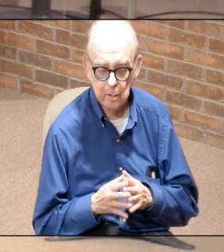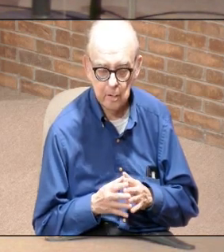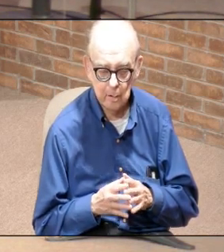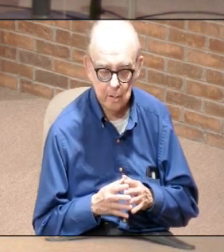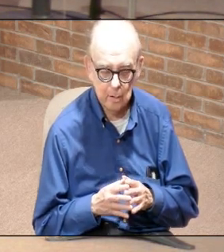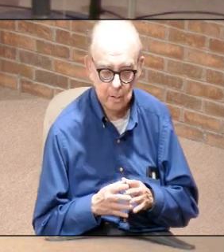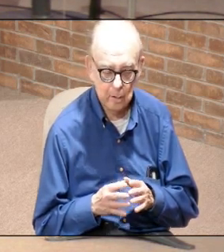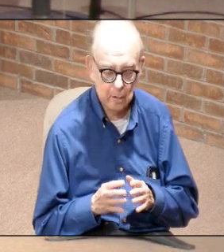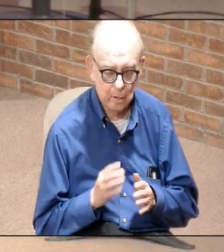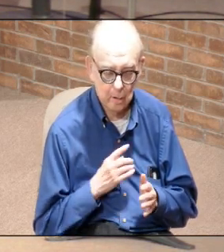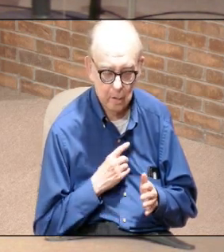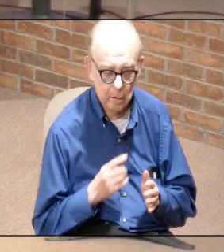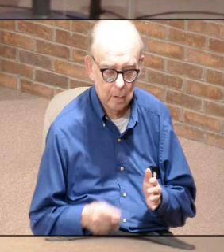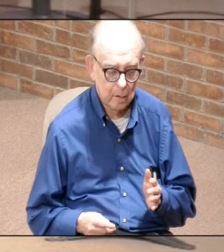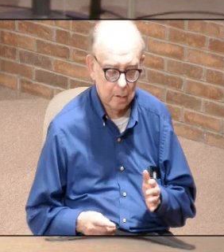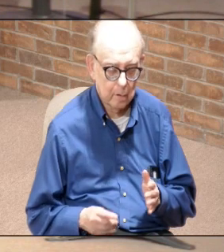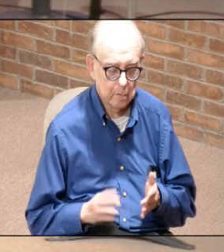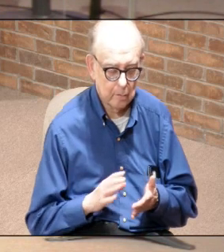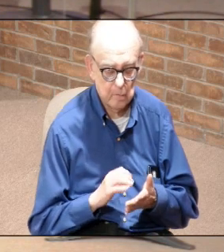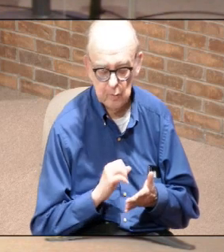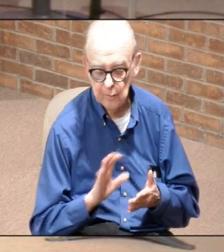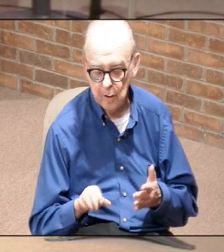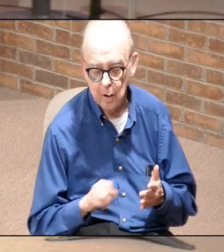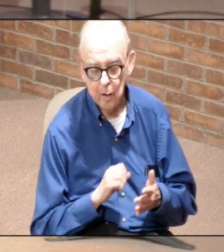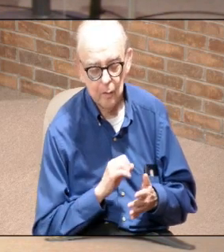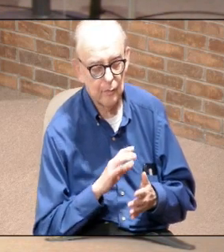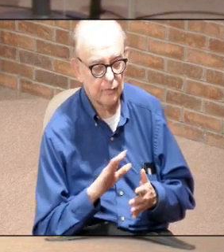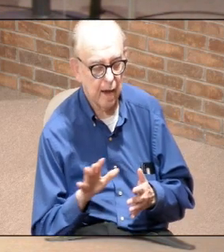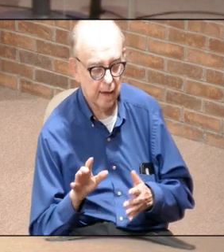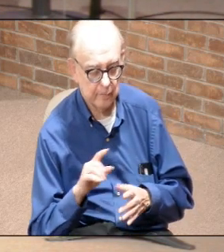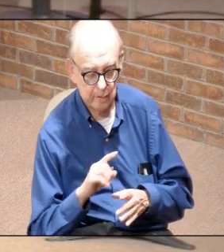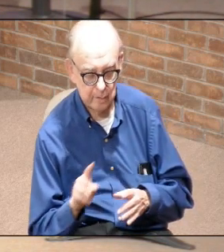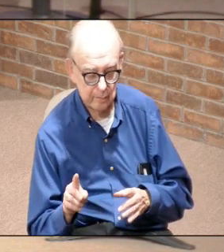So he was going to take out the whole 5 of them,